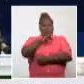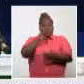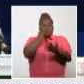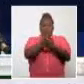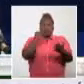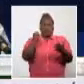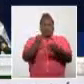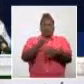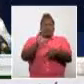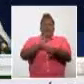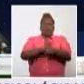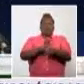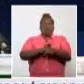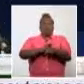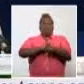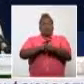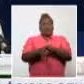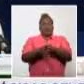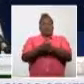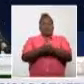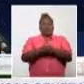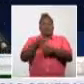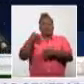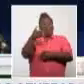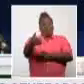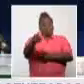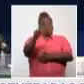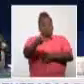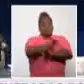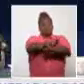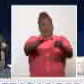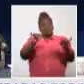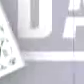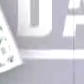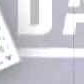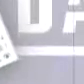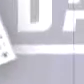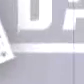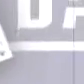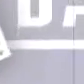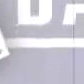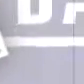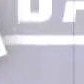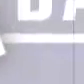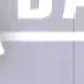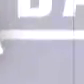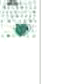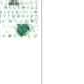So, and this is the information we had to give you today.